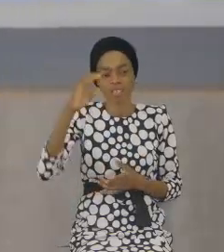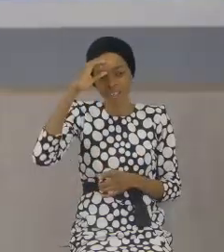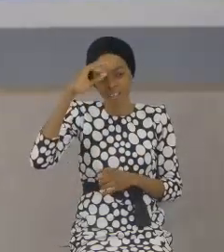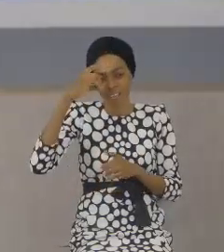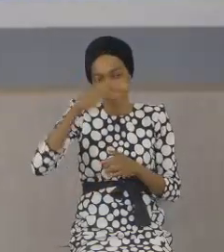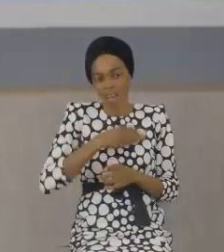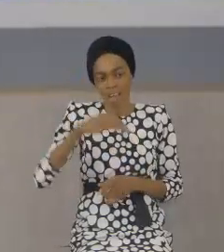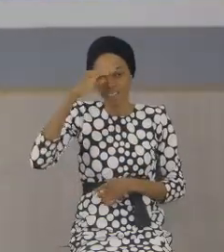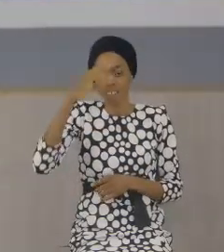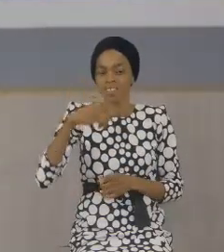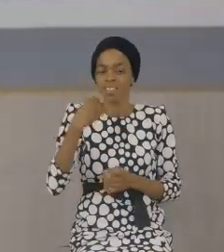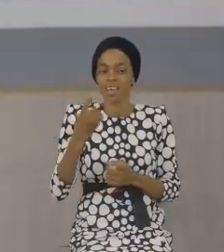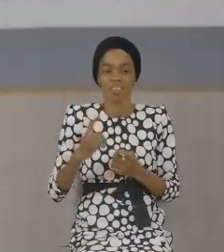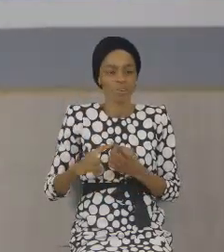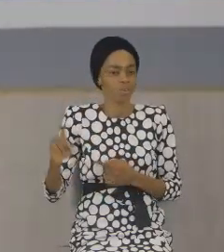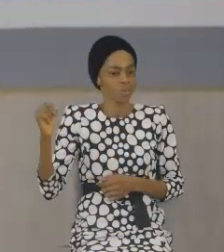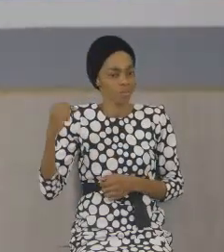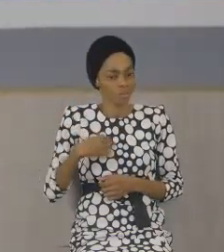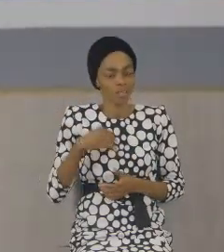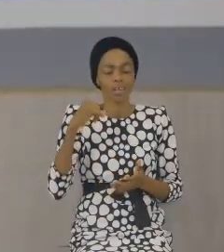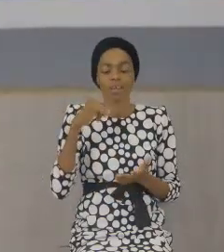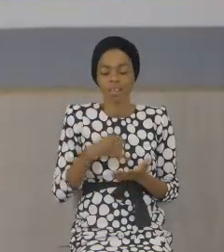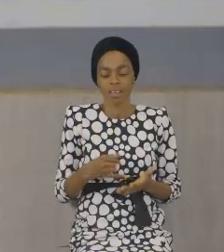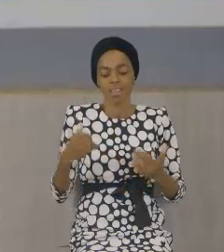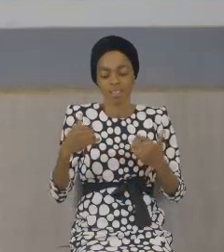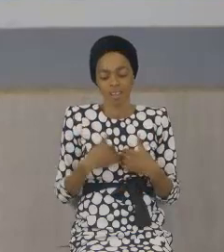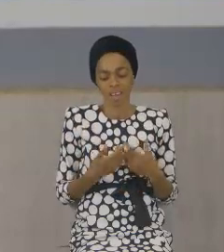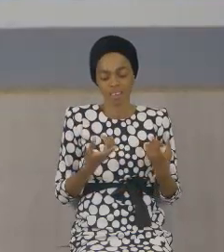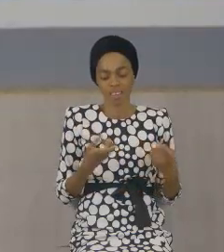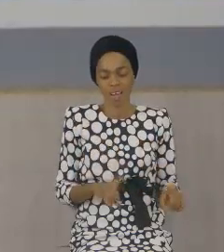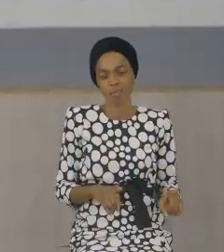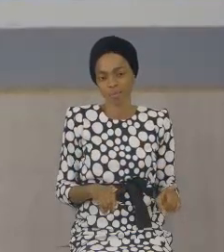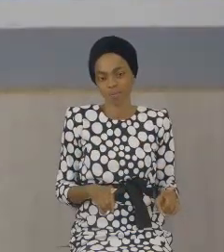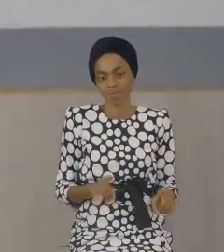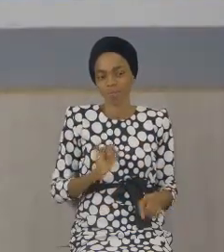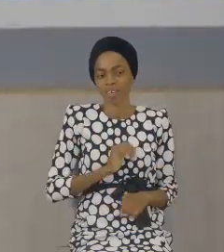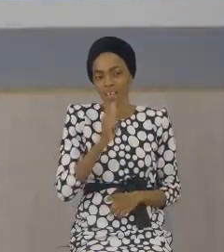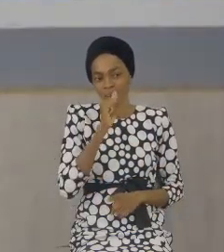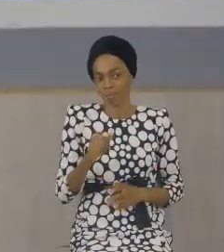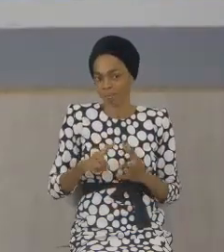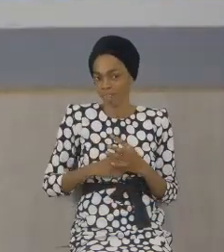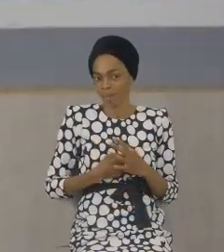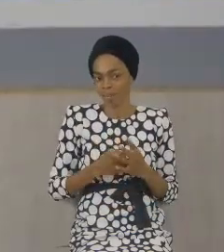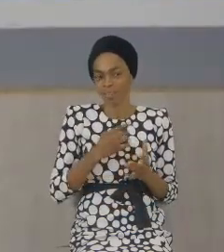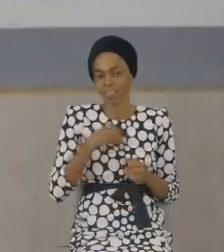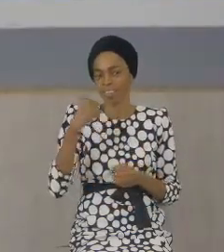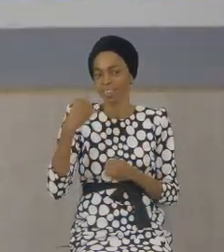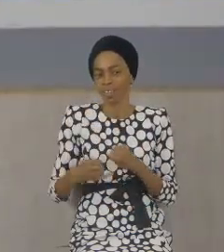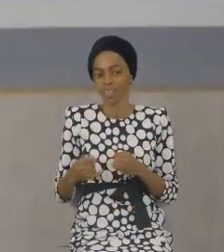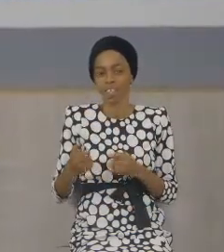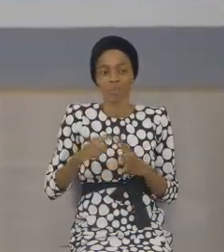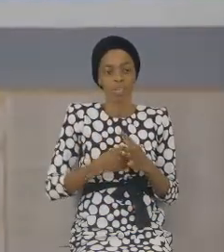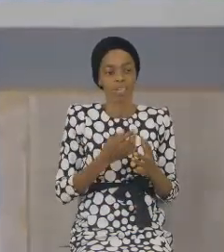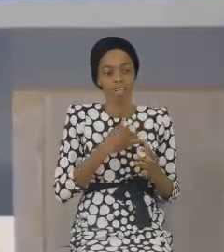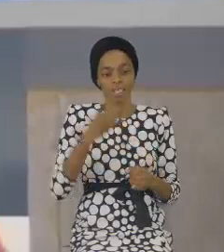verse 6, "And said unto me, It is done. I am Alpha and Omega, the